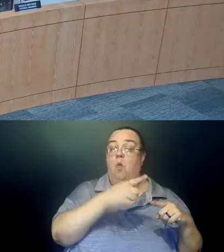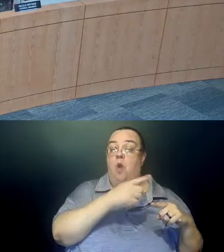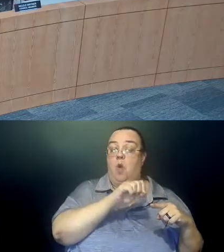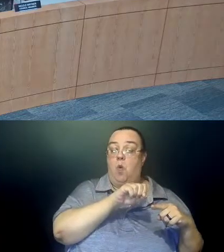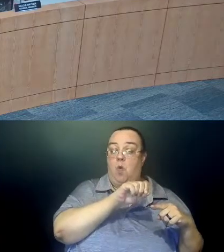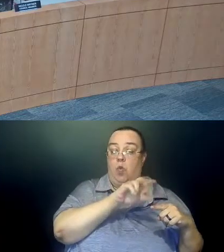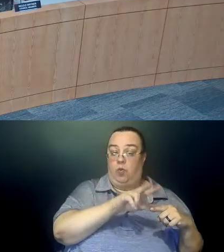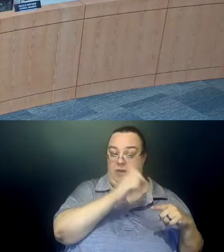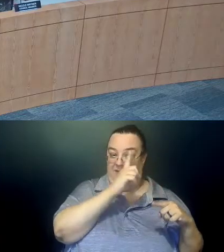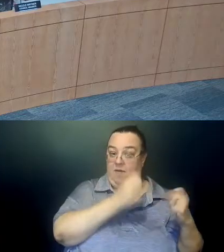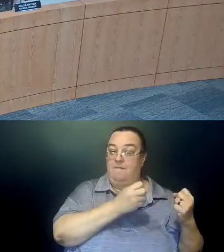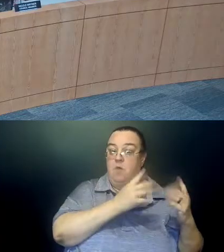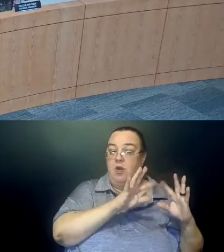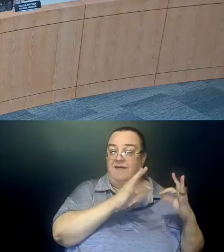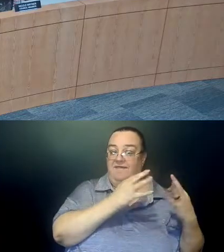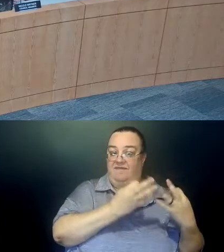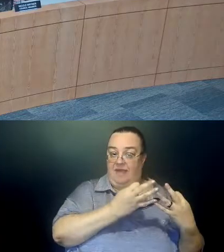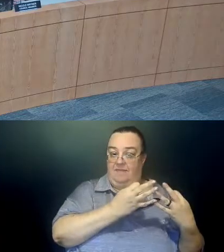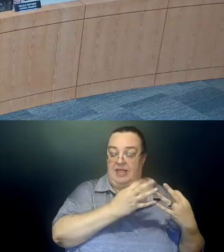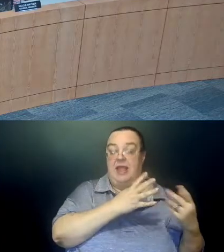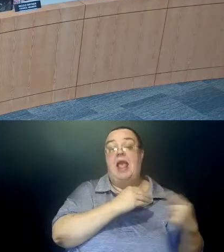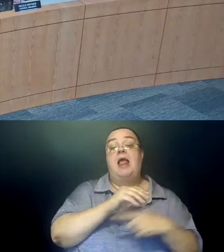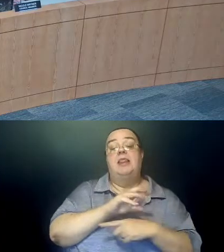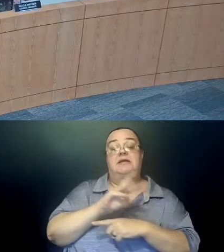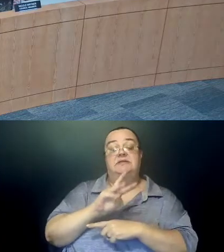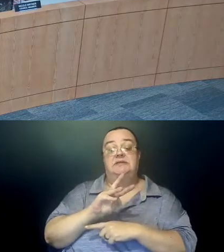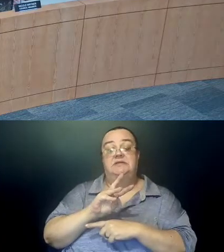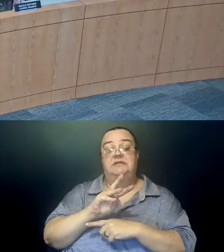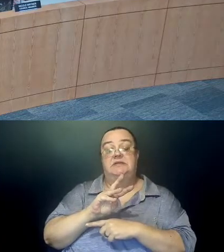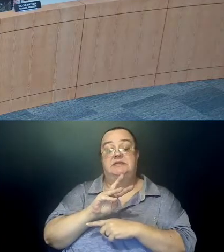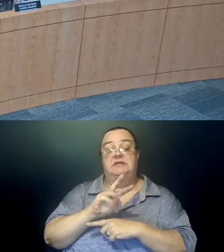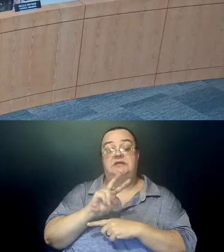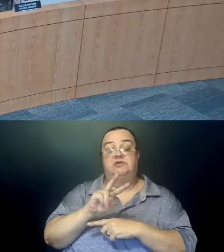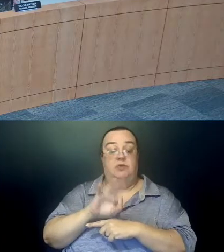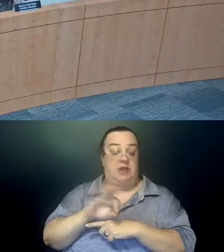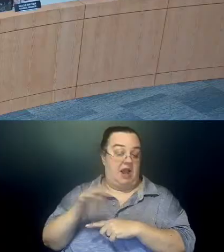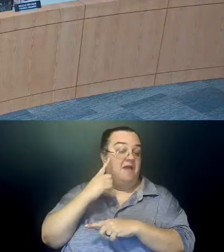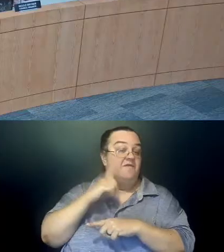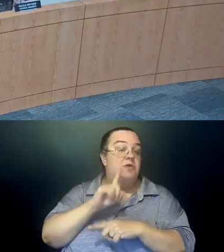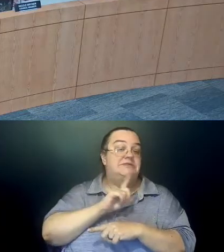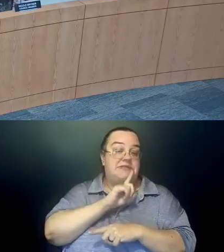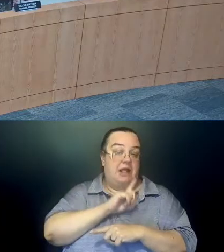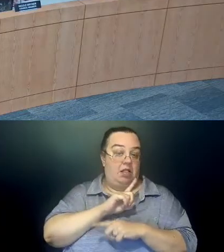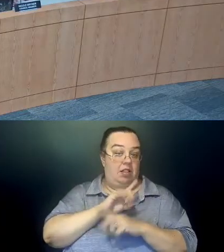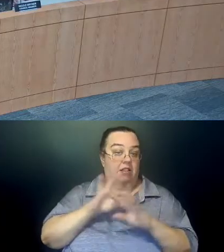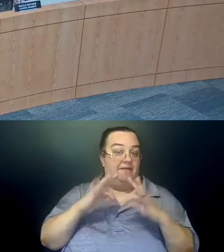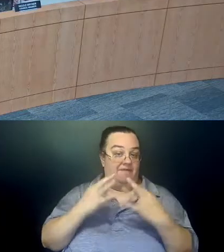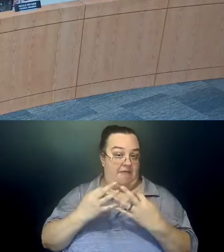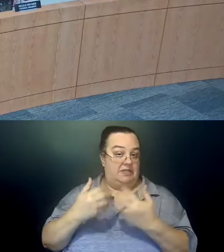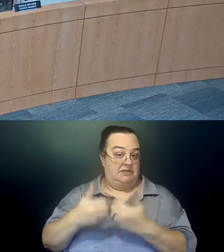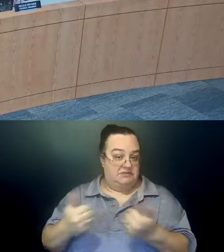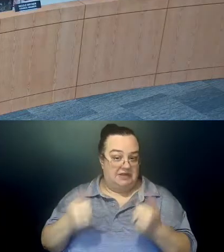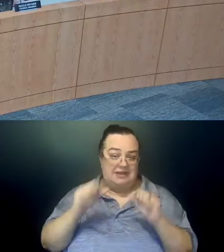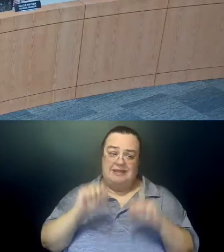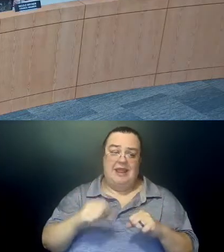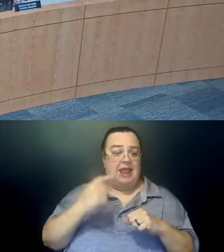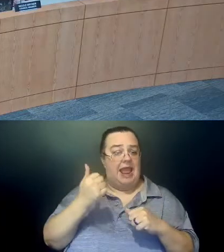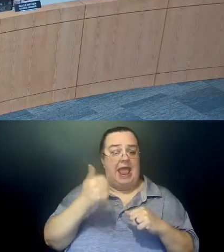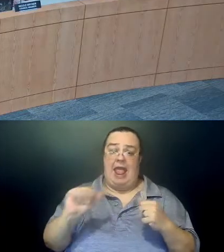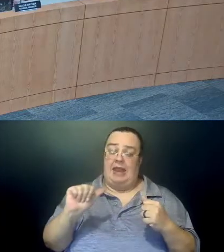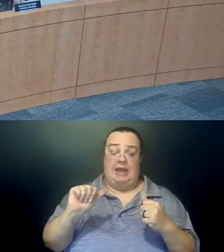and the 6299 for the single-family detached. And we can do any gradation down